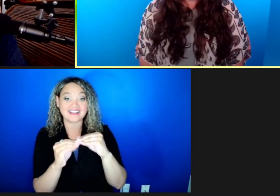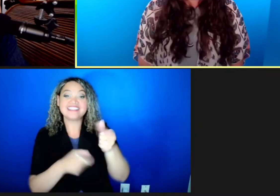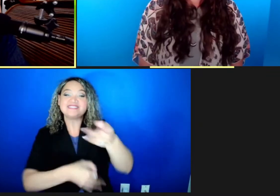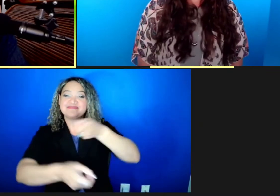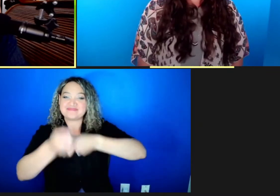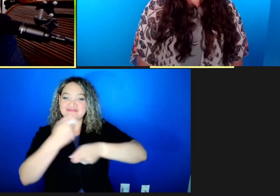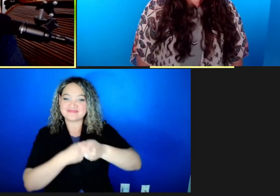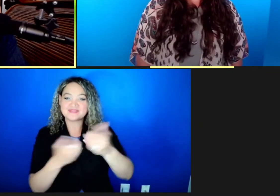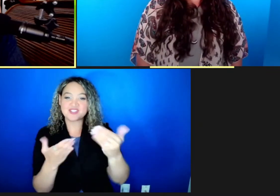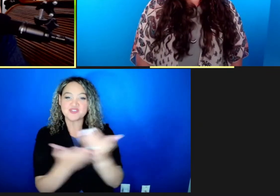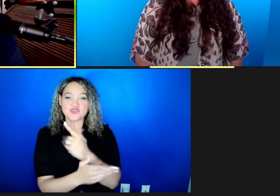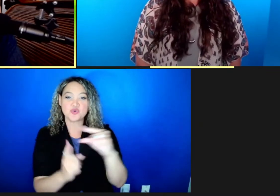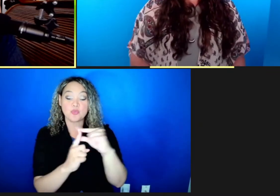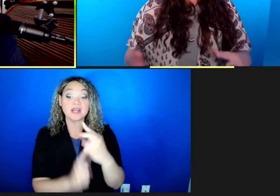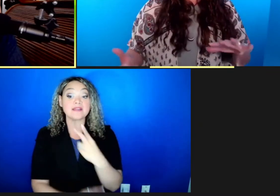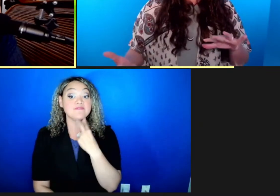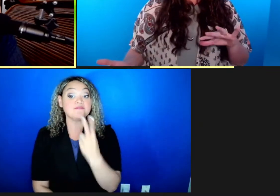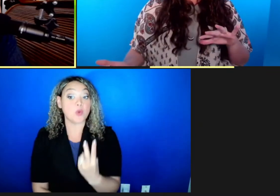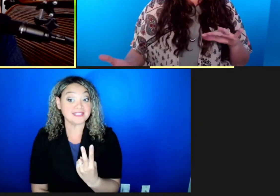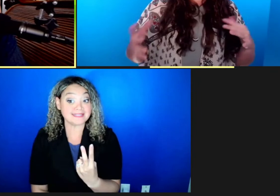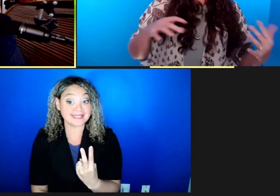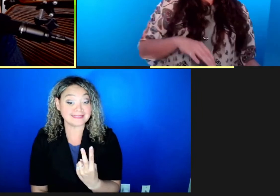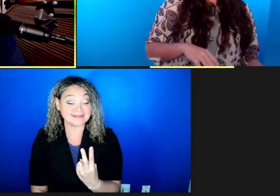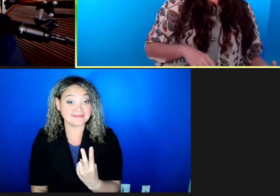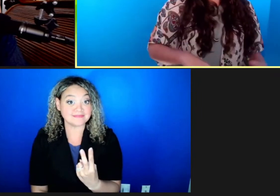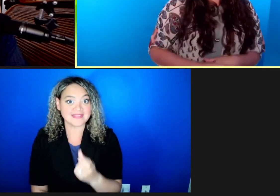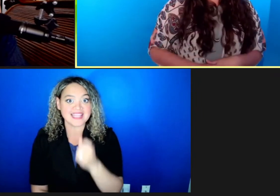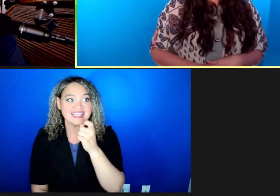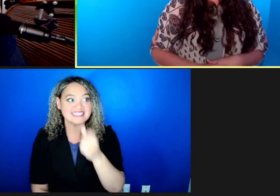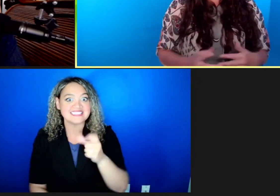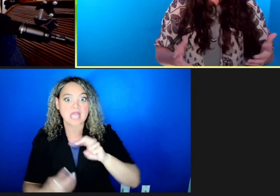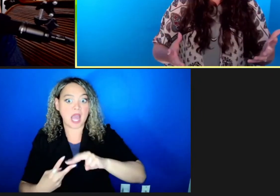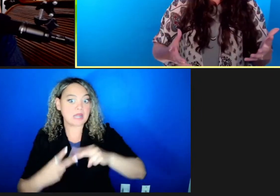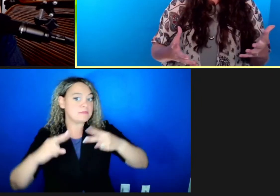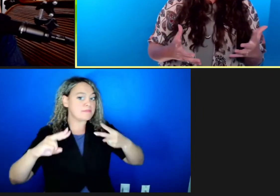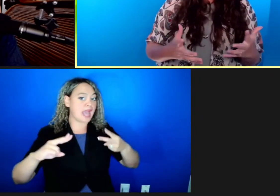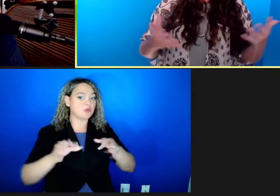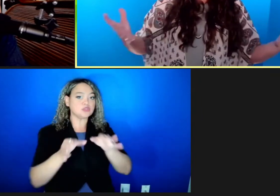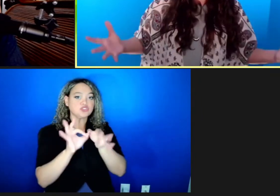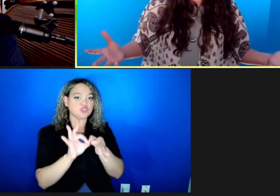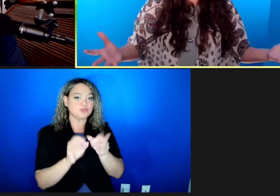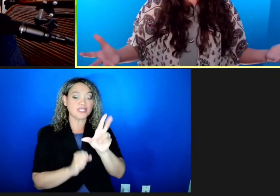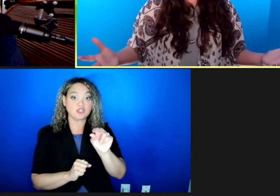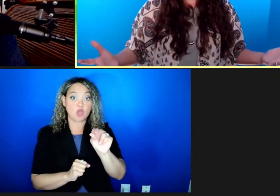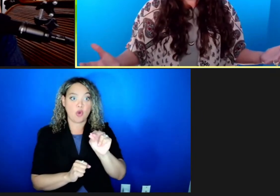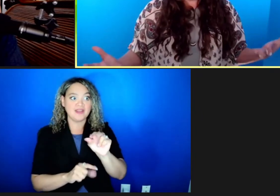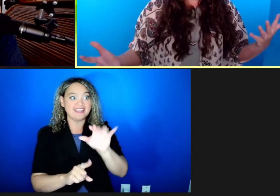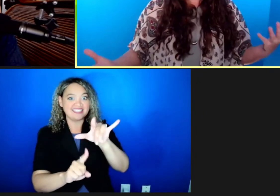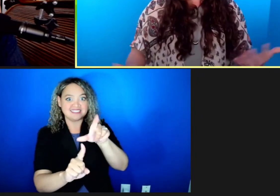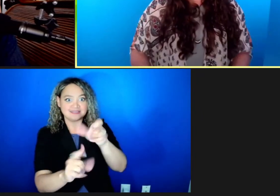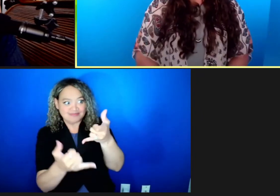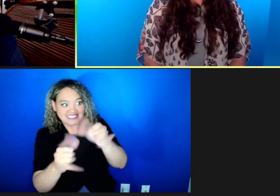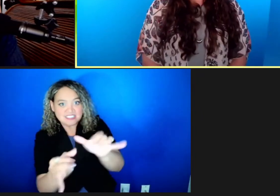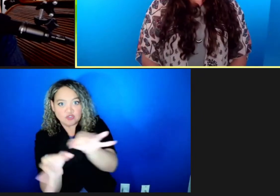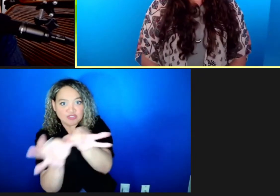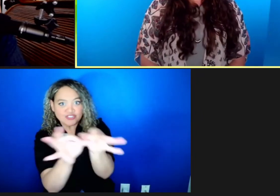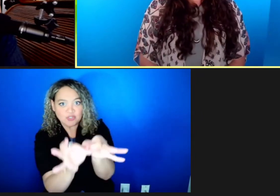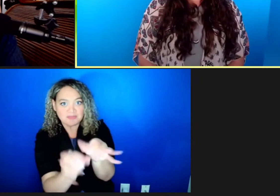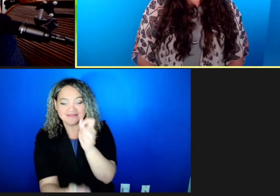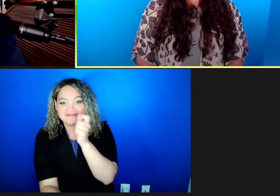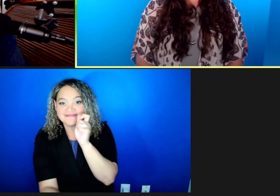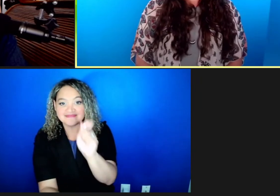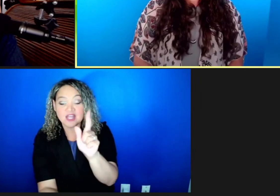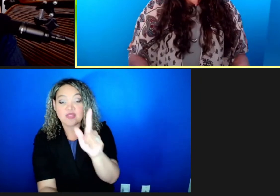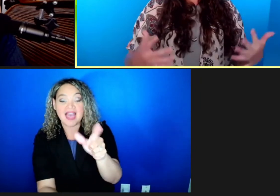now, because it's not really a backwards interpretation. It just is an interpretation. So, but that would